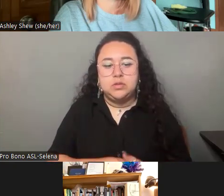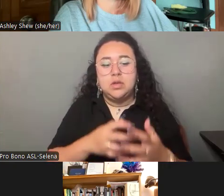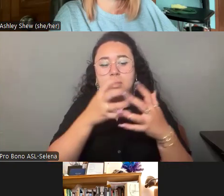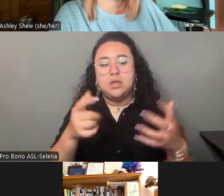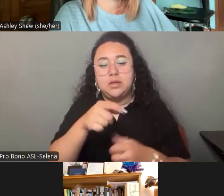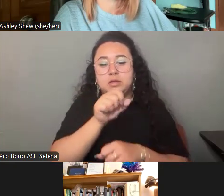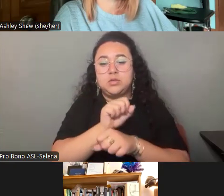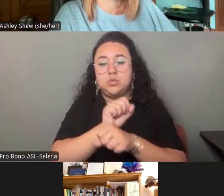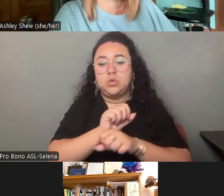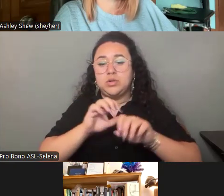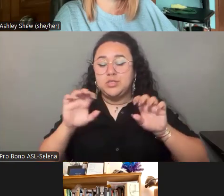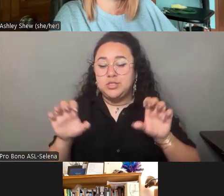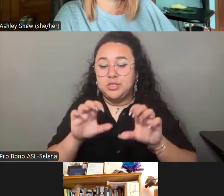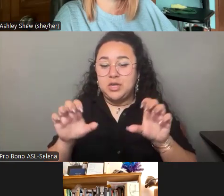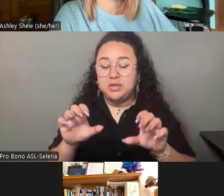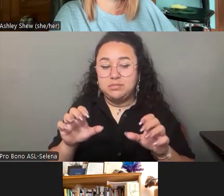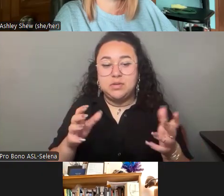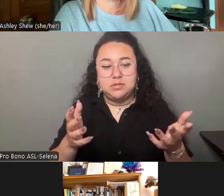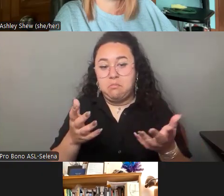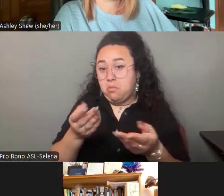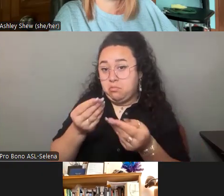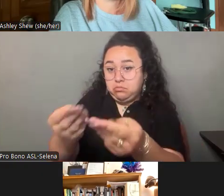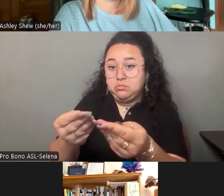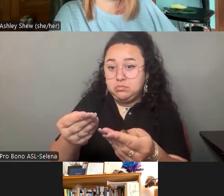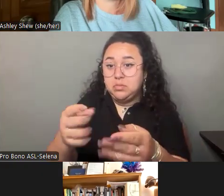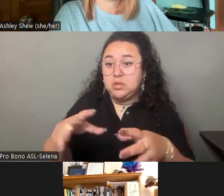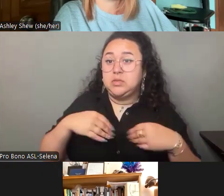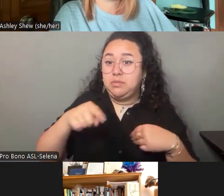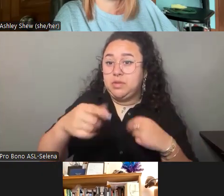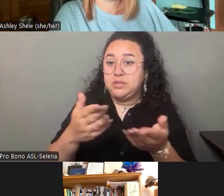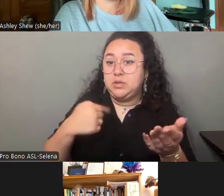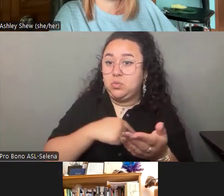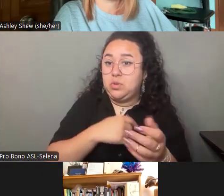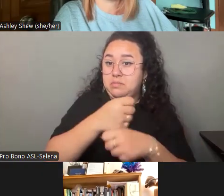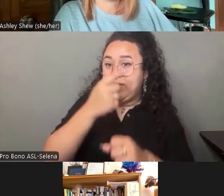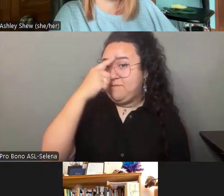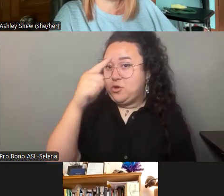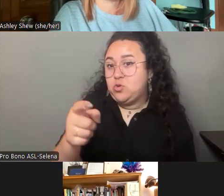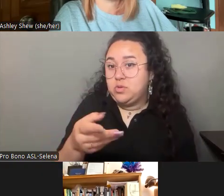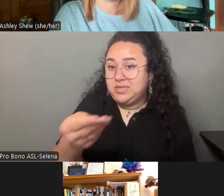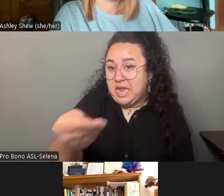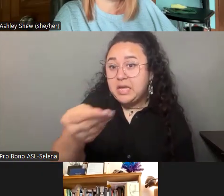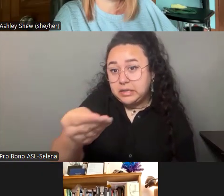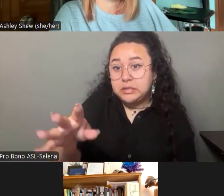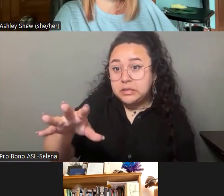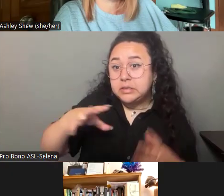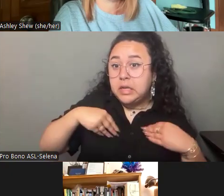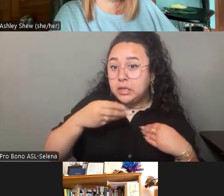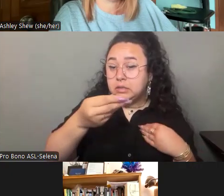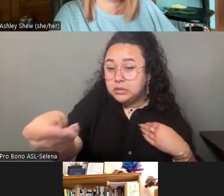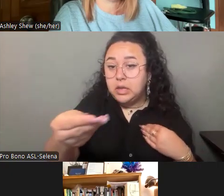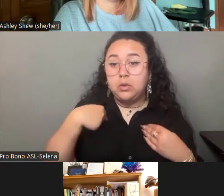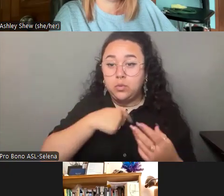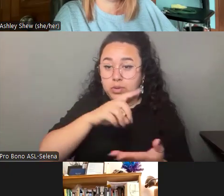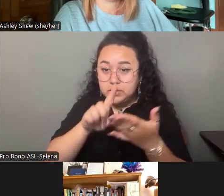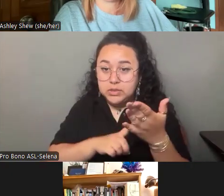often done by saying, here, take this thing that we have made for you. Take this thing that we have